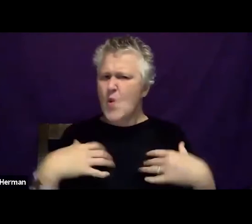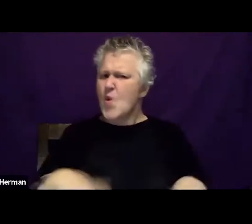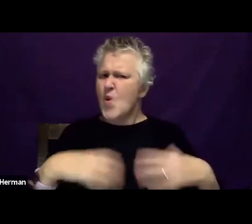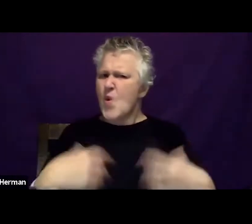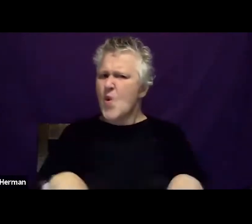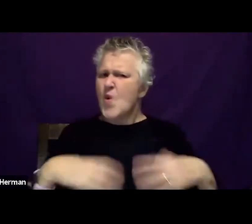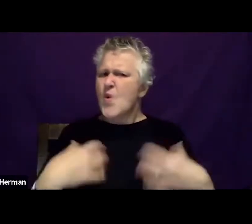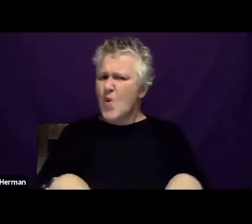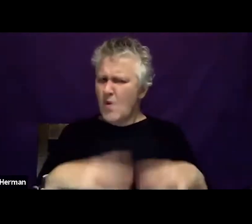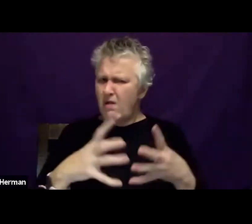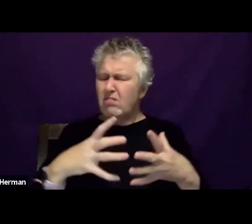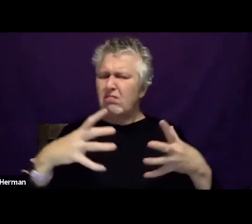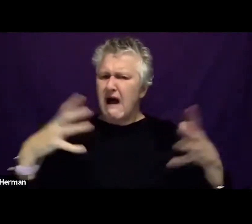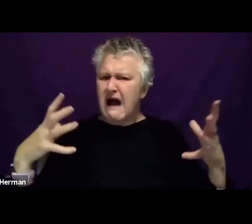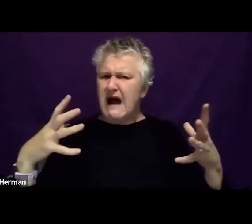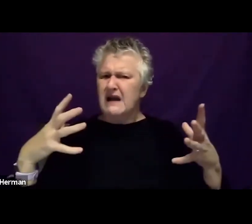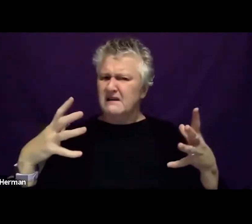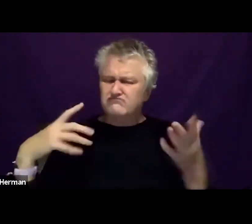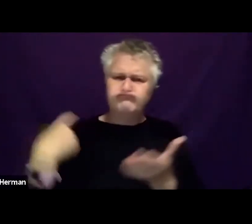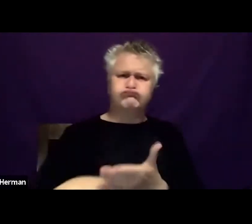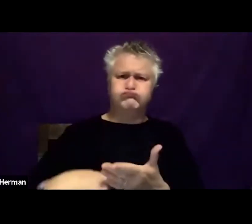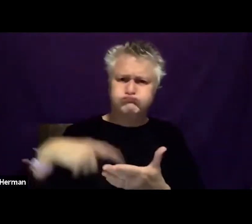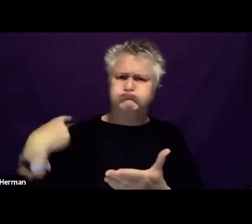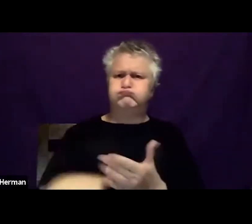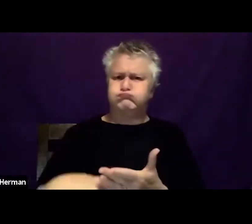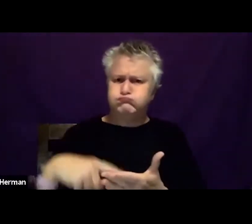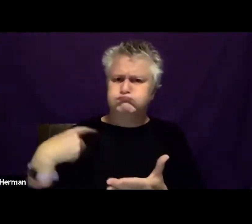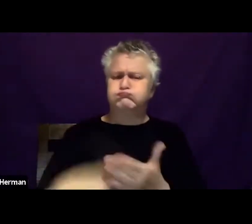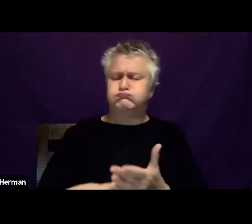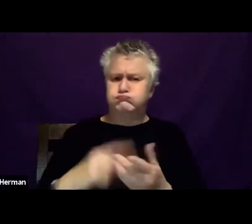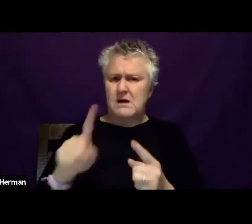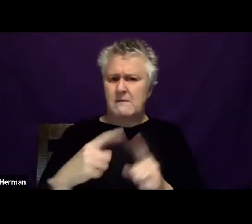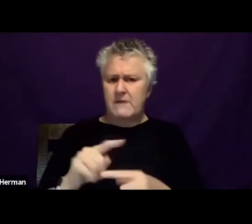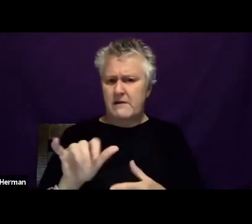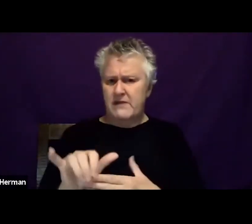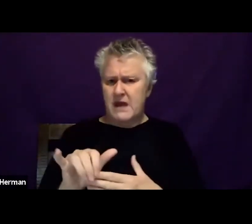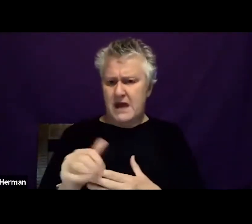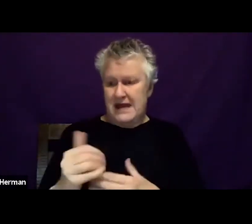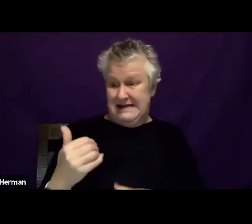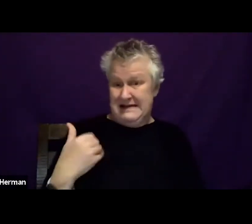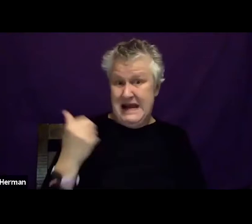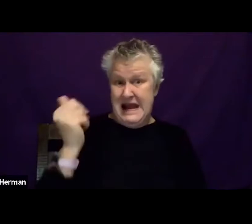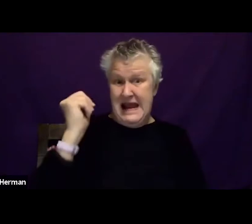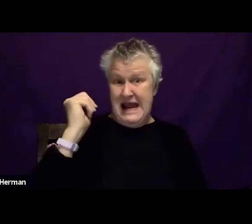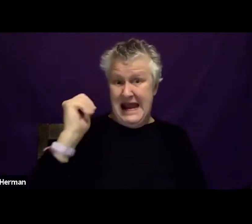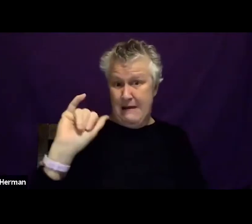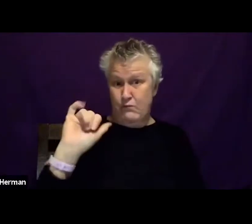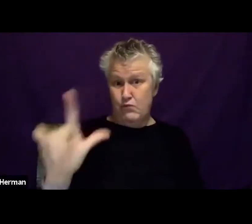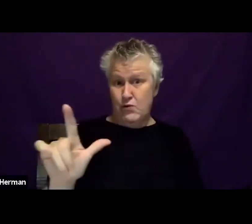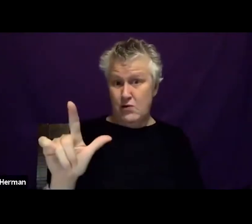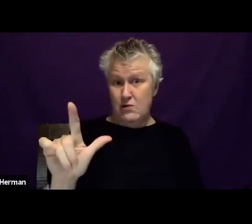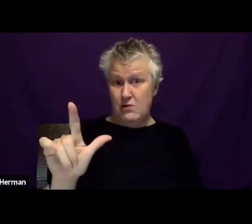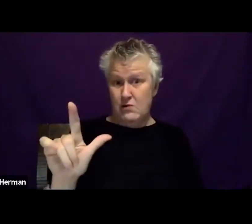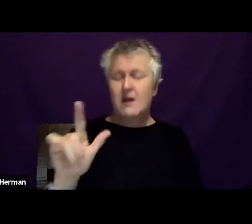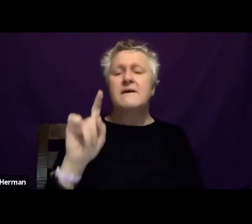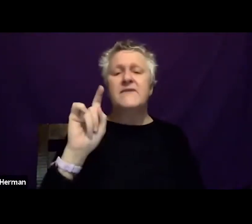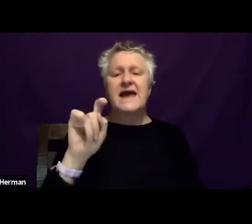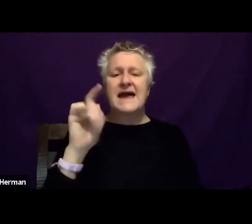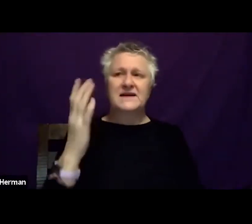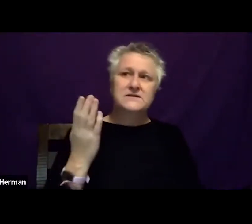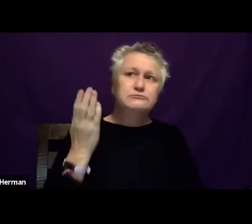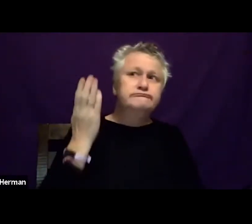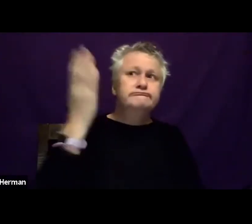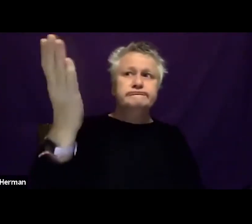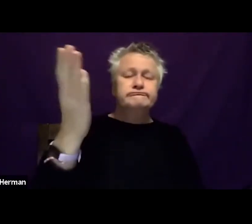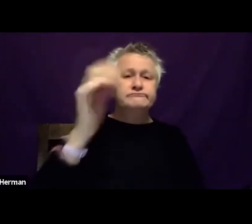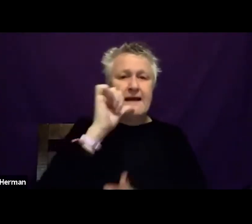the beginning of the pandemic in April, the government had to issue a letter to the doctors in